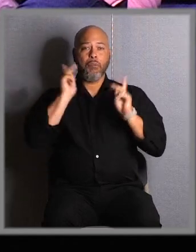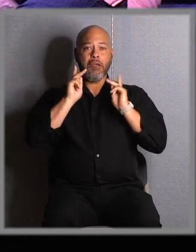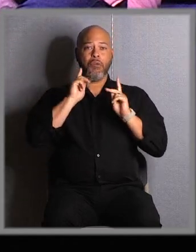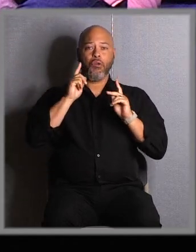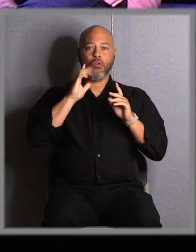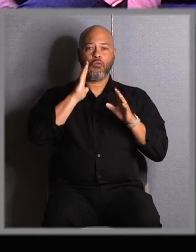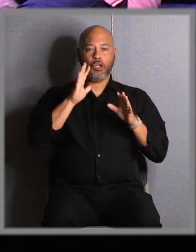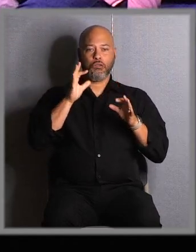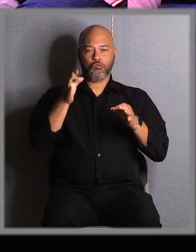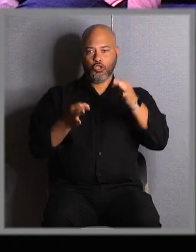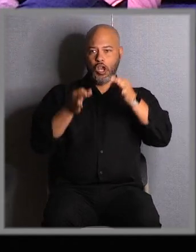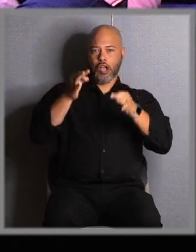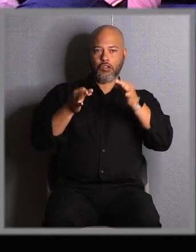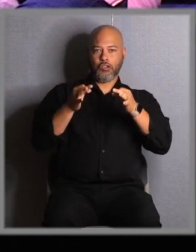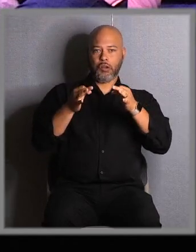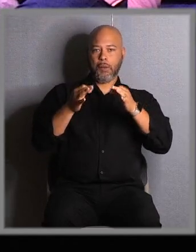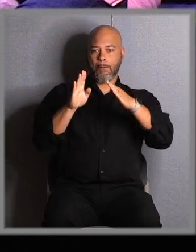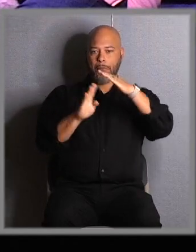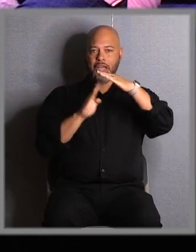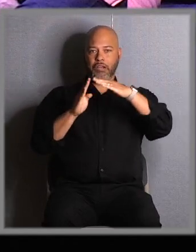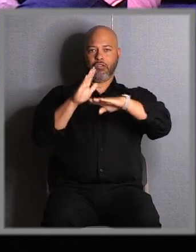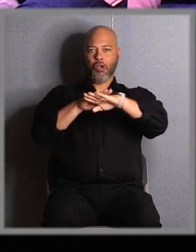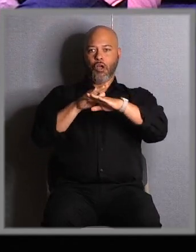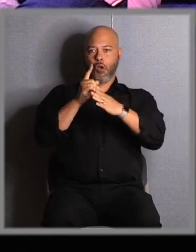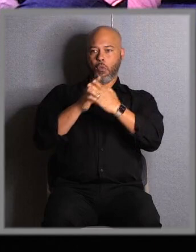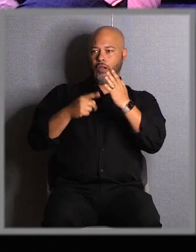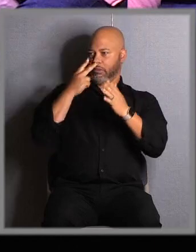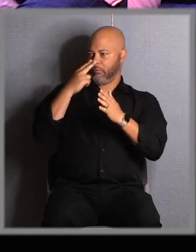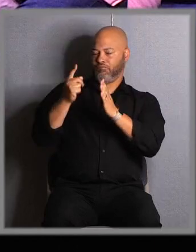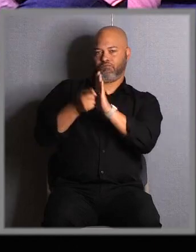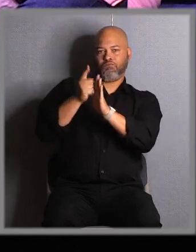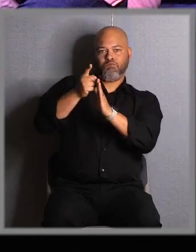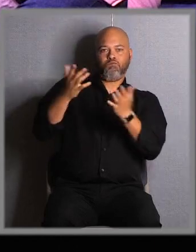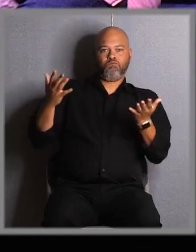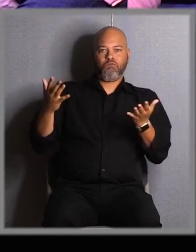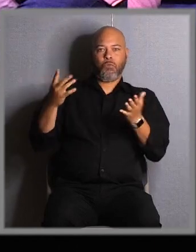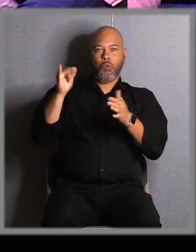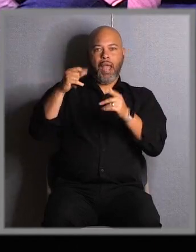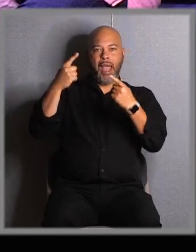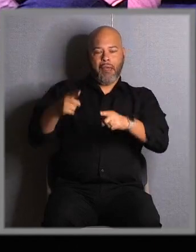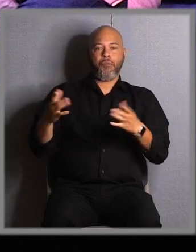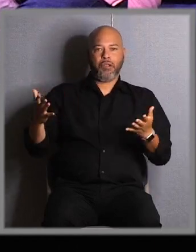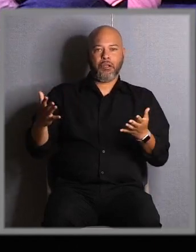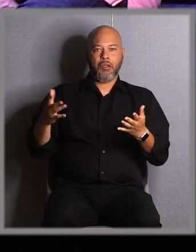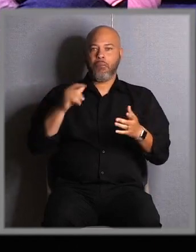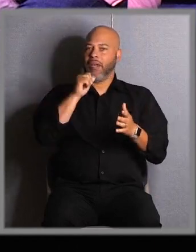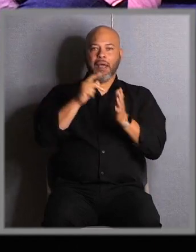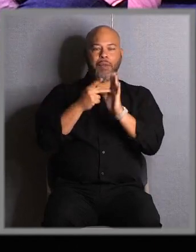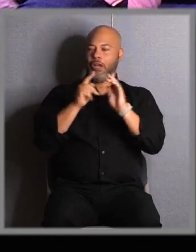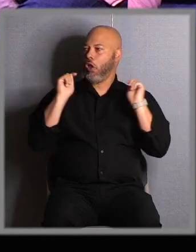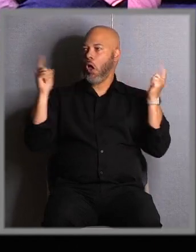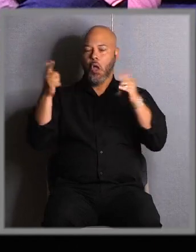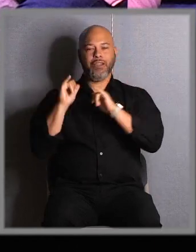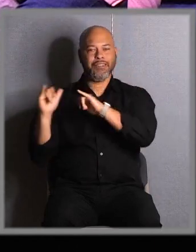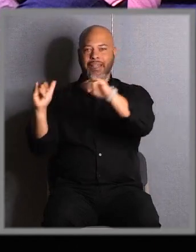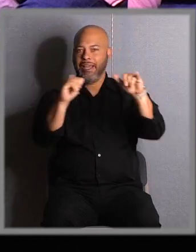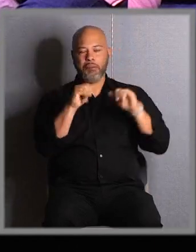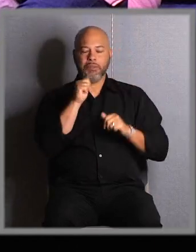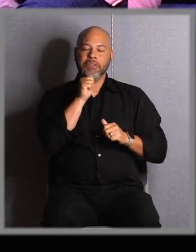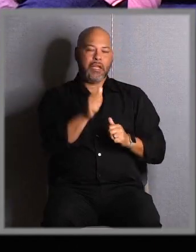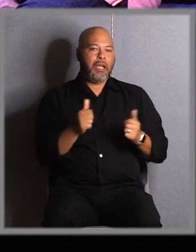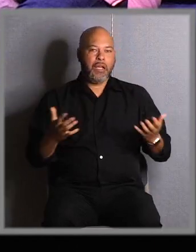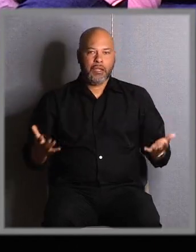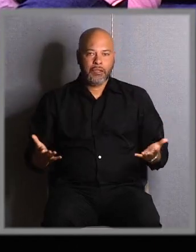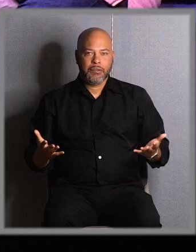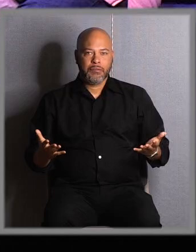by, based on what they've seen a few of us do, but that doesn't mean, you know, all of us behave